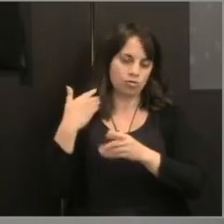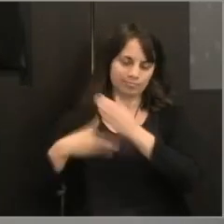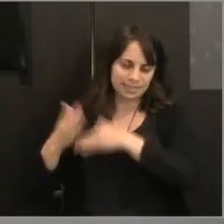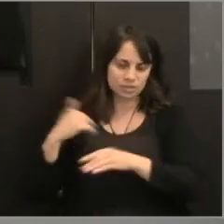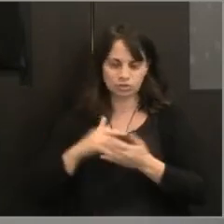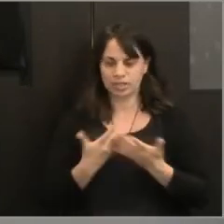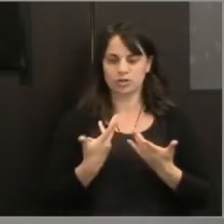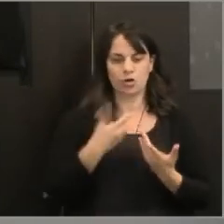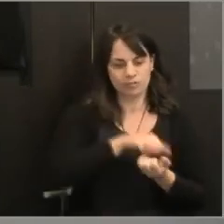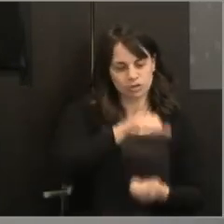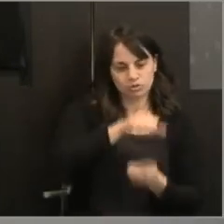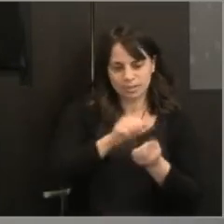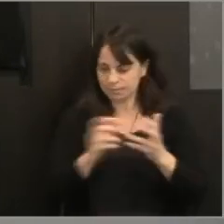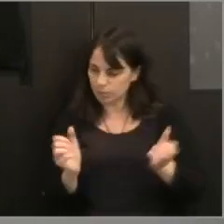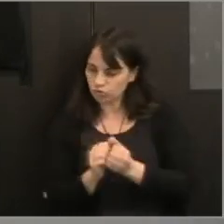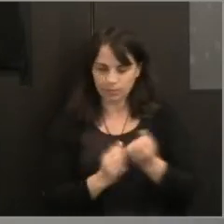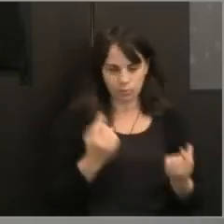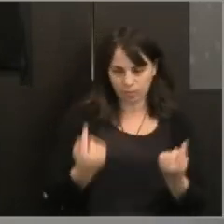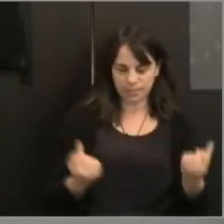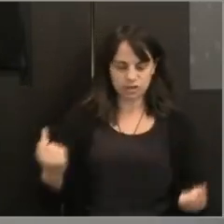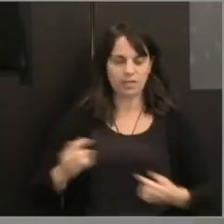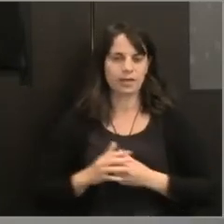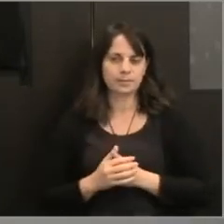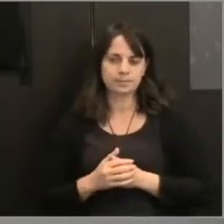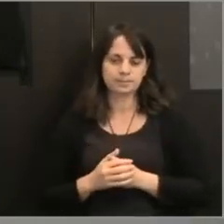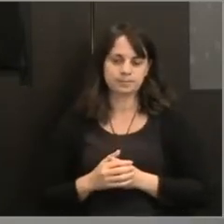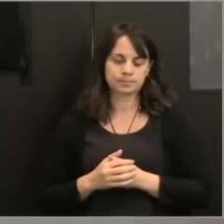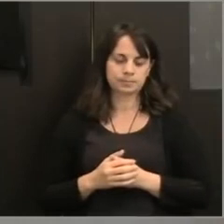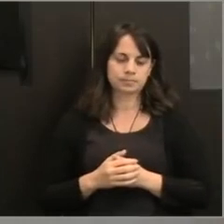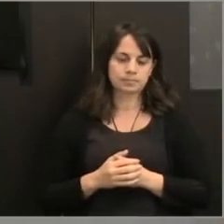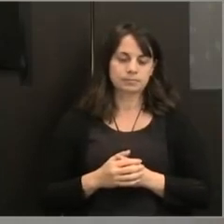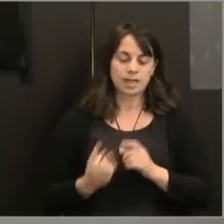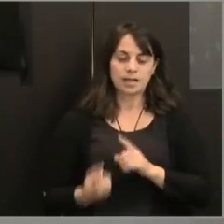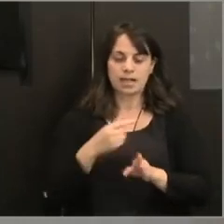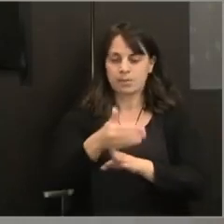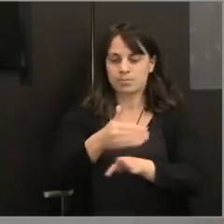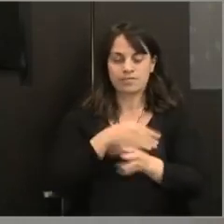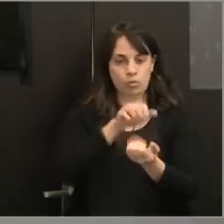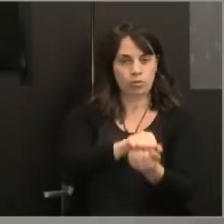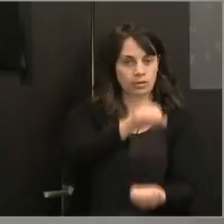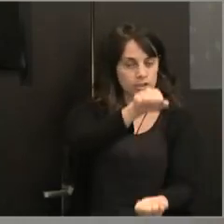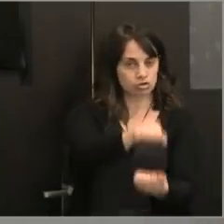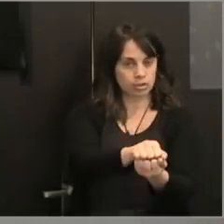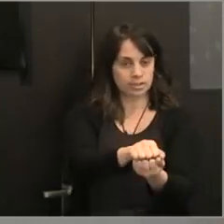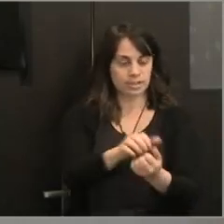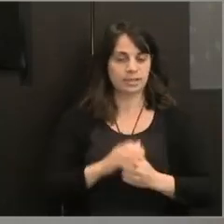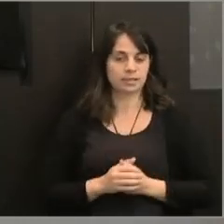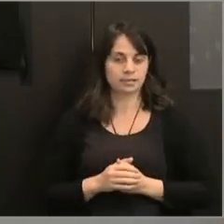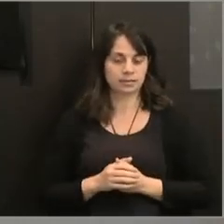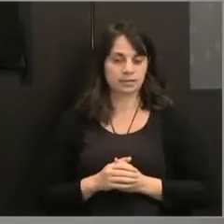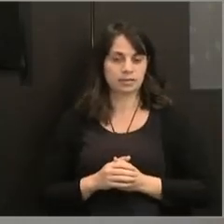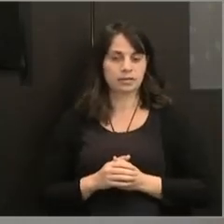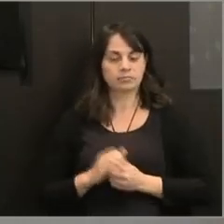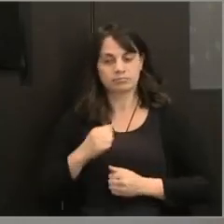treaties with each other. It predates Te Tiriti o Waitangi and was known in